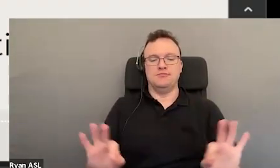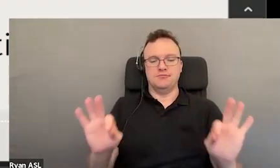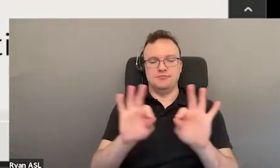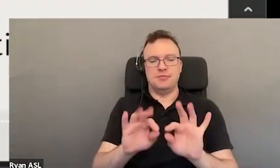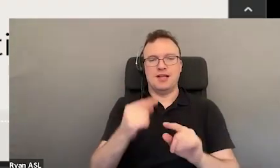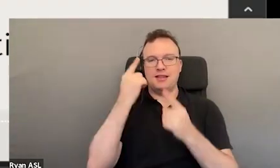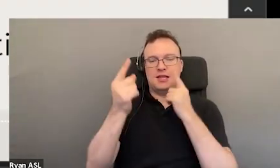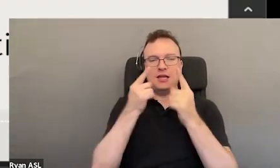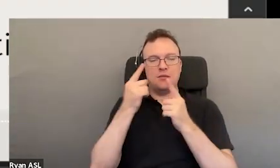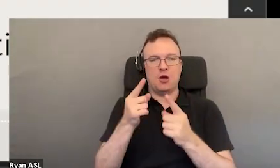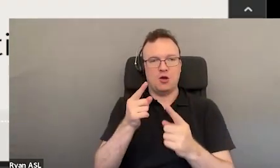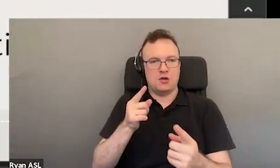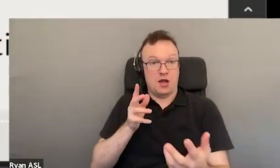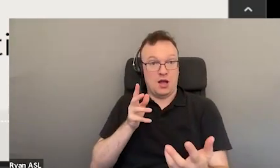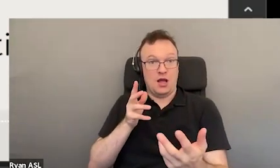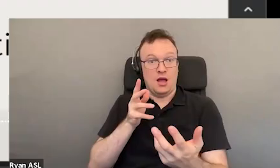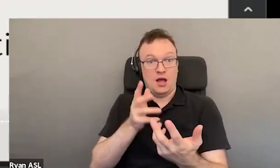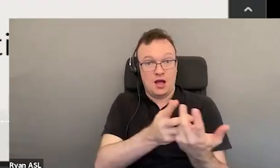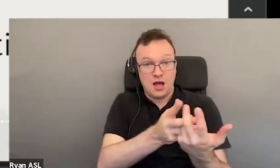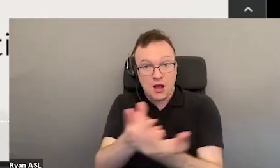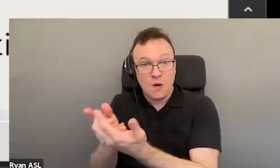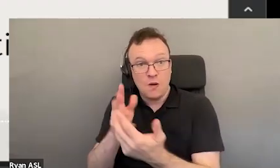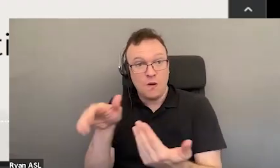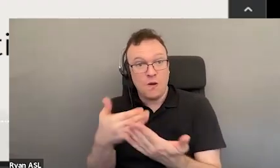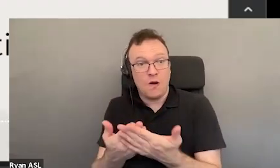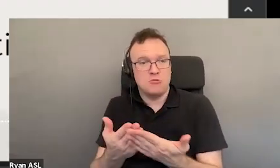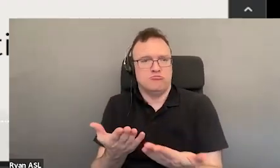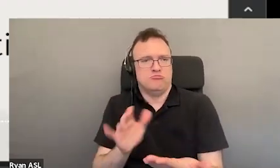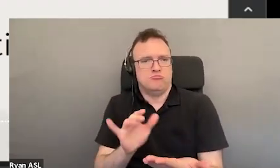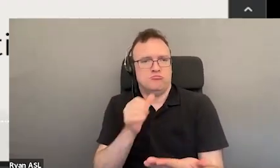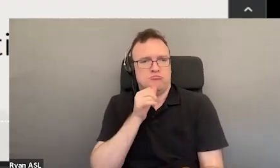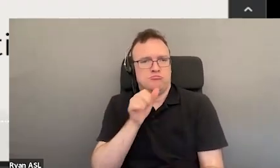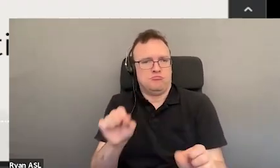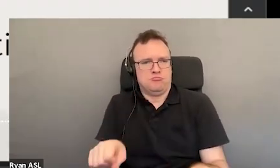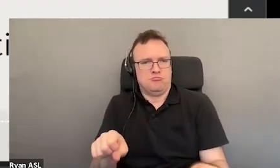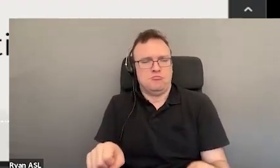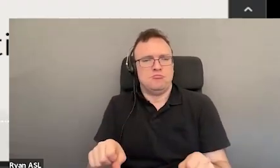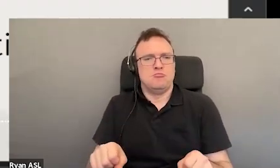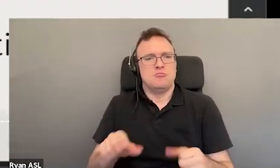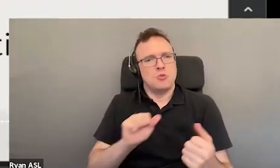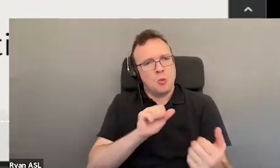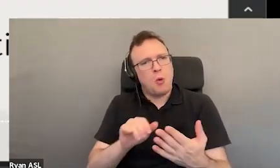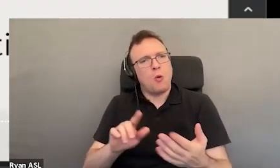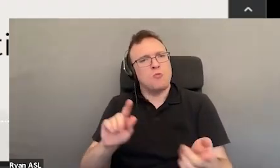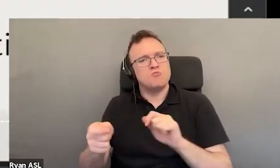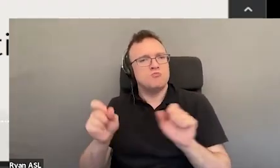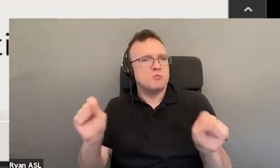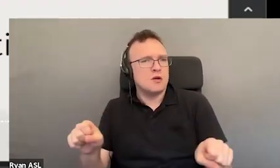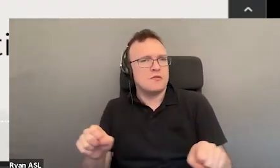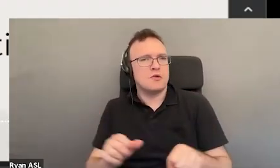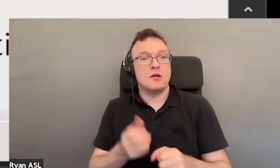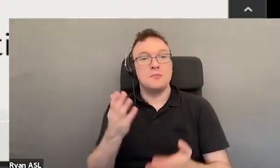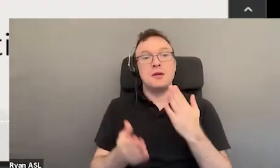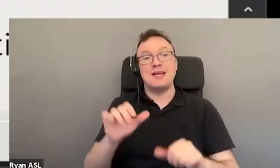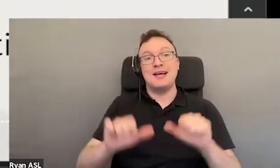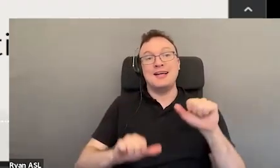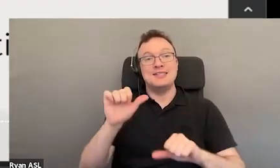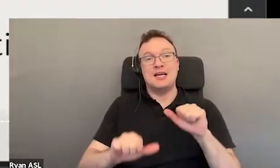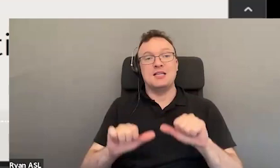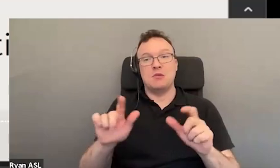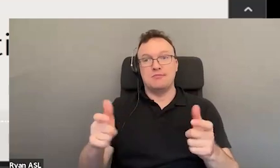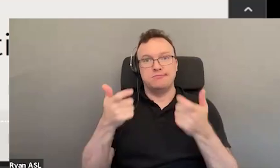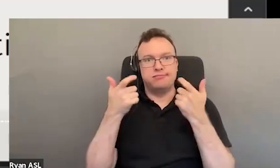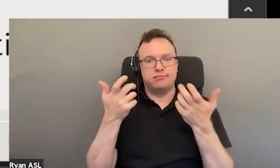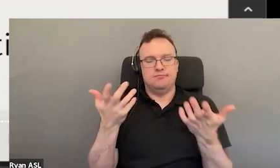we take that. And so, again, assessments may not be accessible